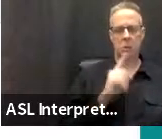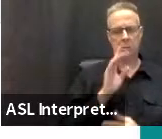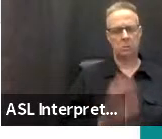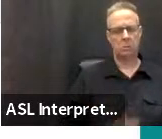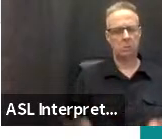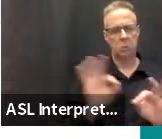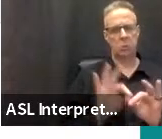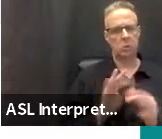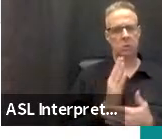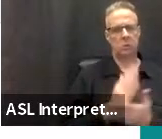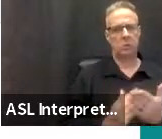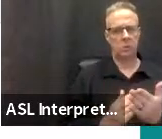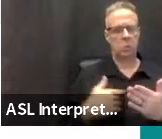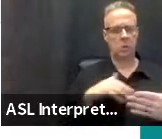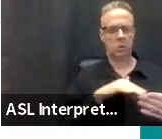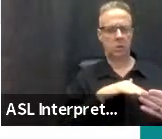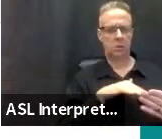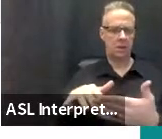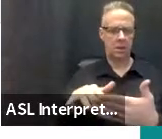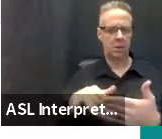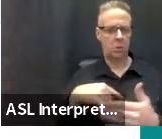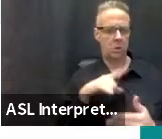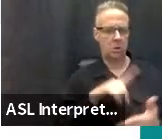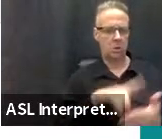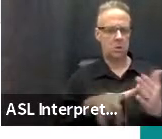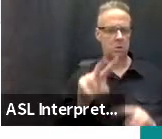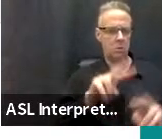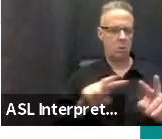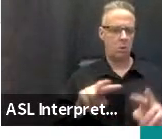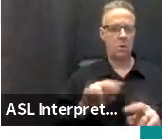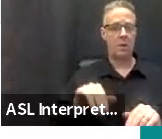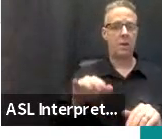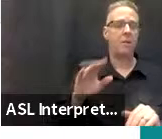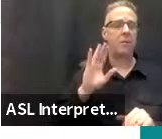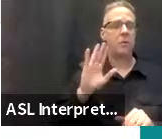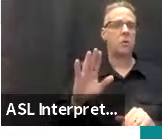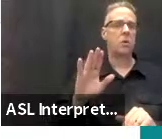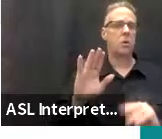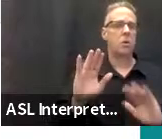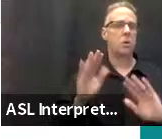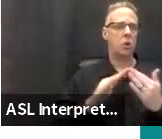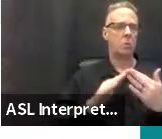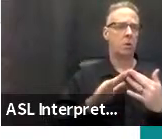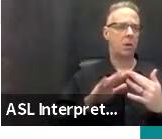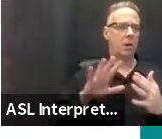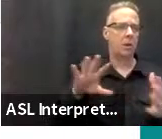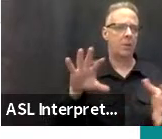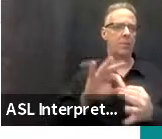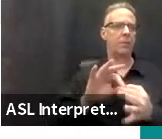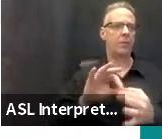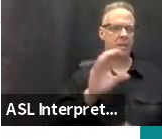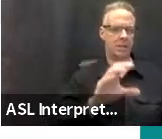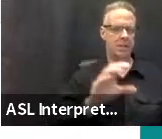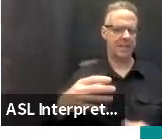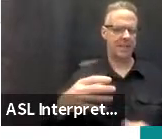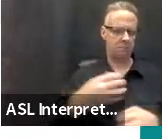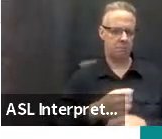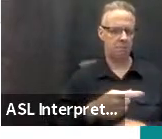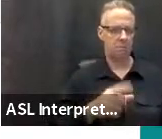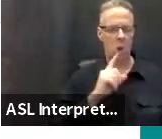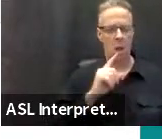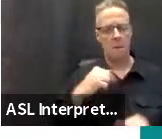that we're studying, we're exploring. The community connector is an amazing opportunity